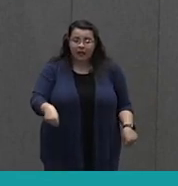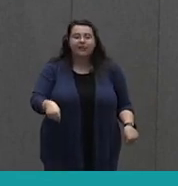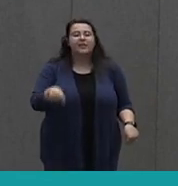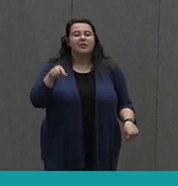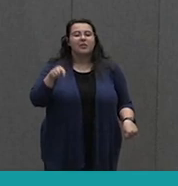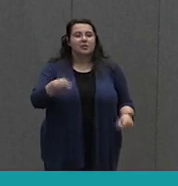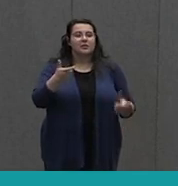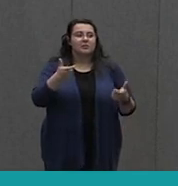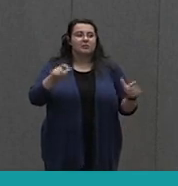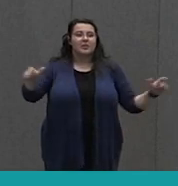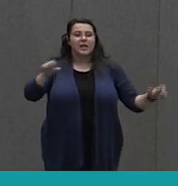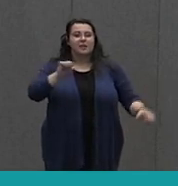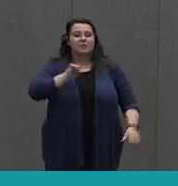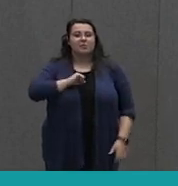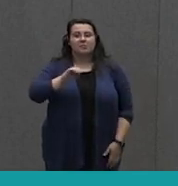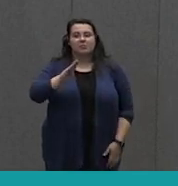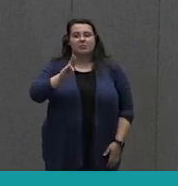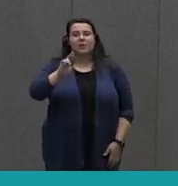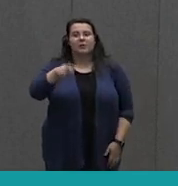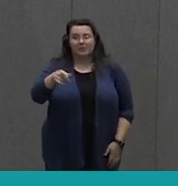max. Engine,